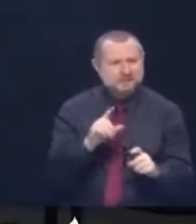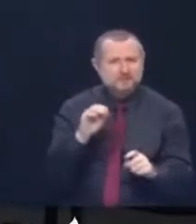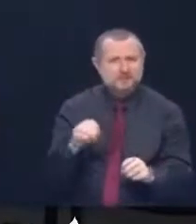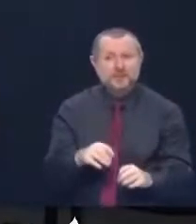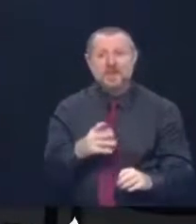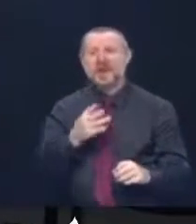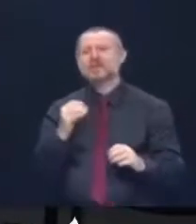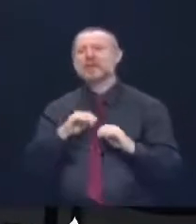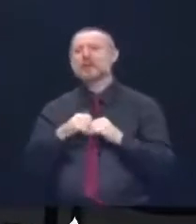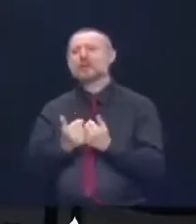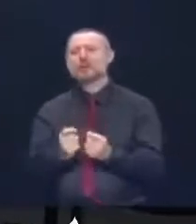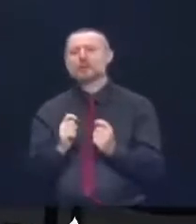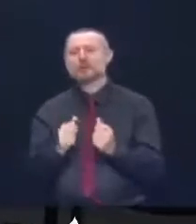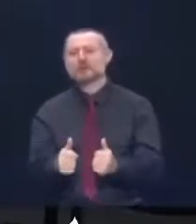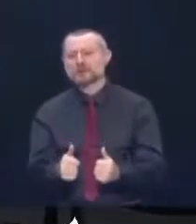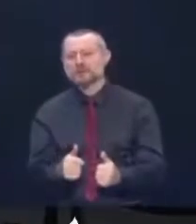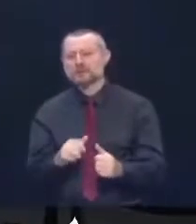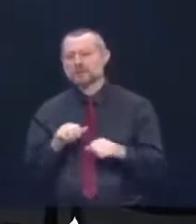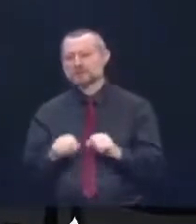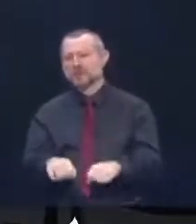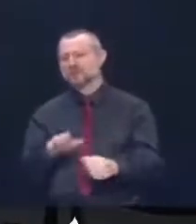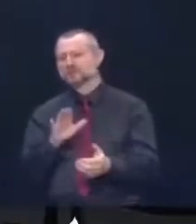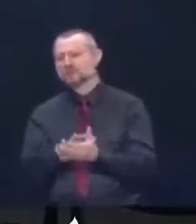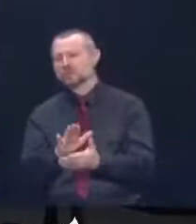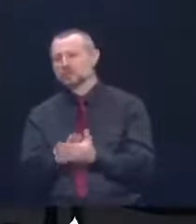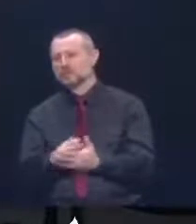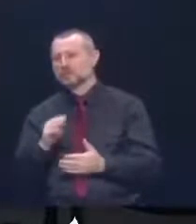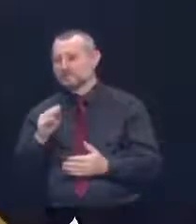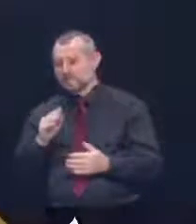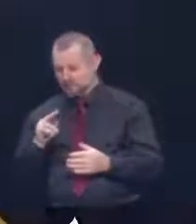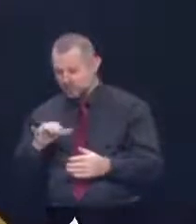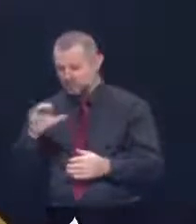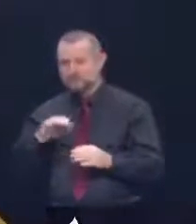quickly could schools in New York City reopen if they do